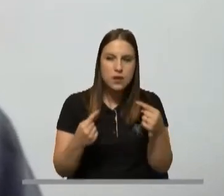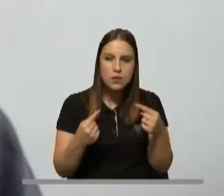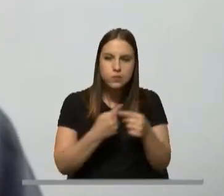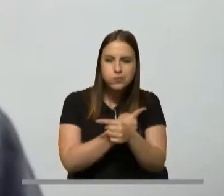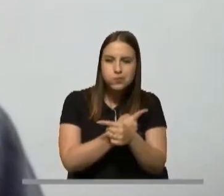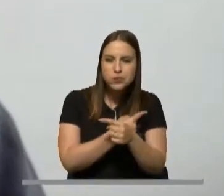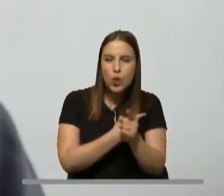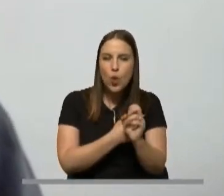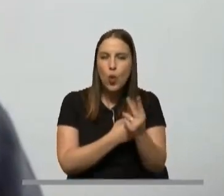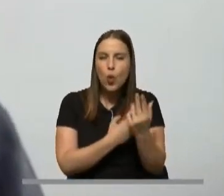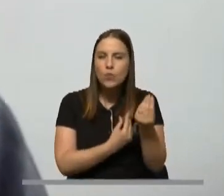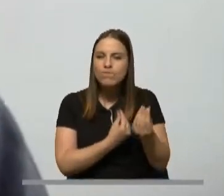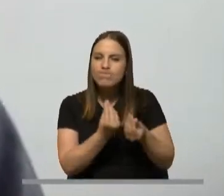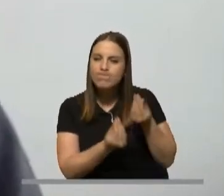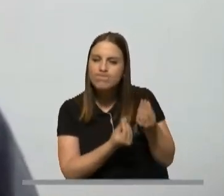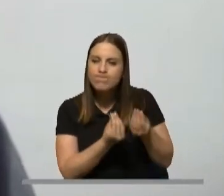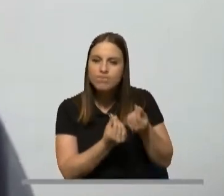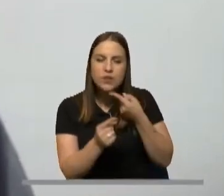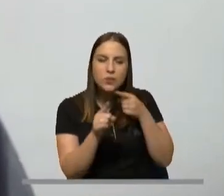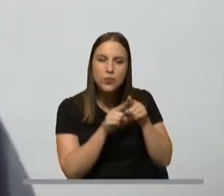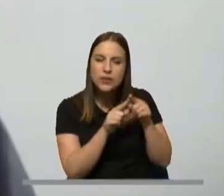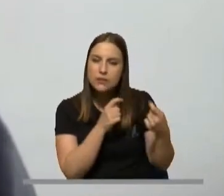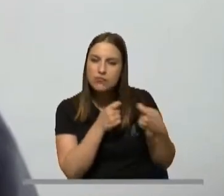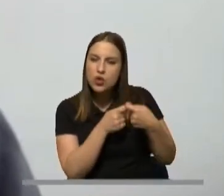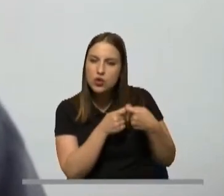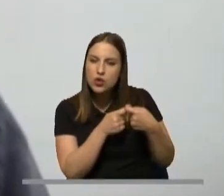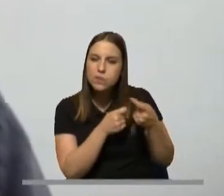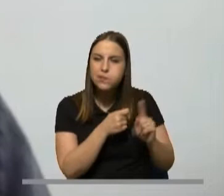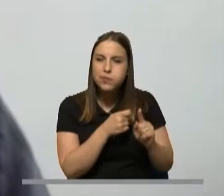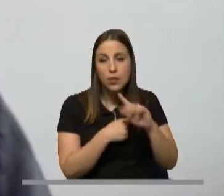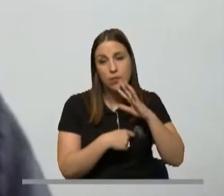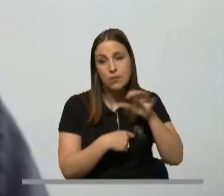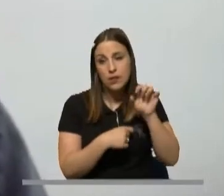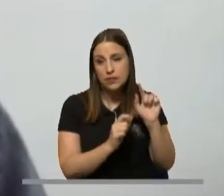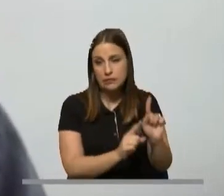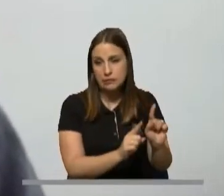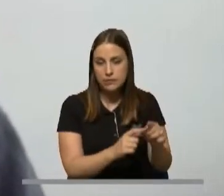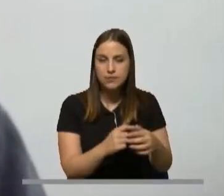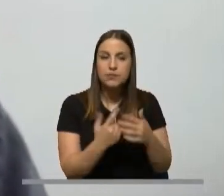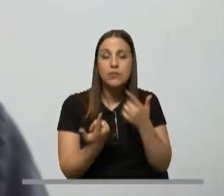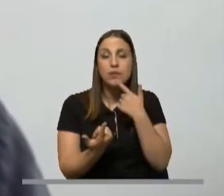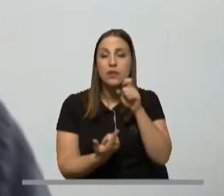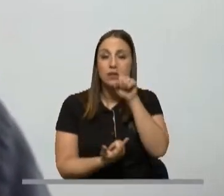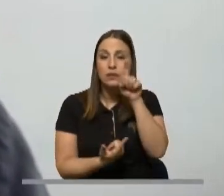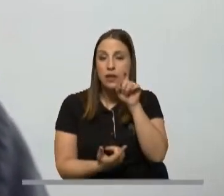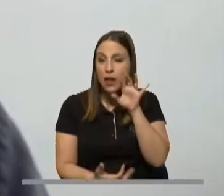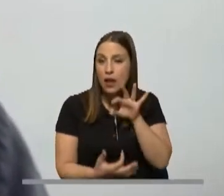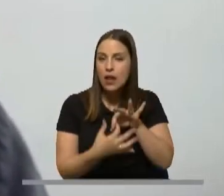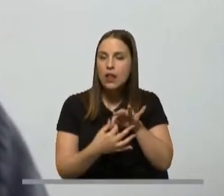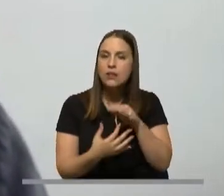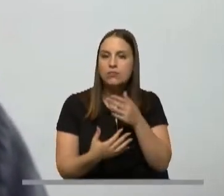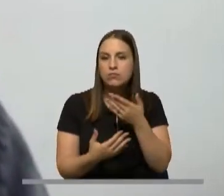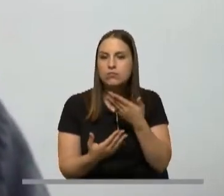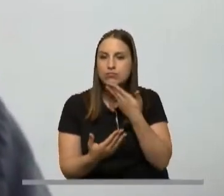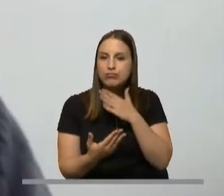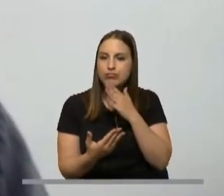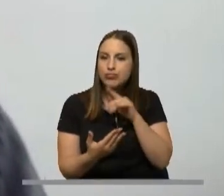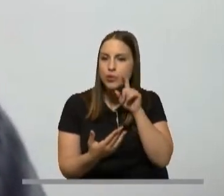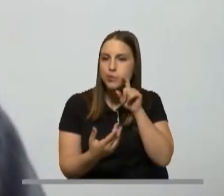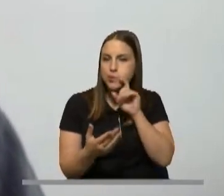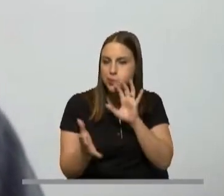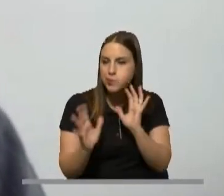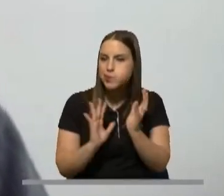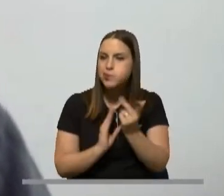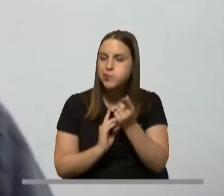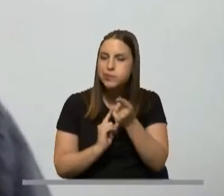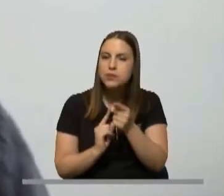contingent nature of political situations. The question of the suitability of artificial intelligence to